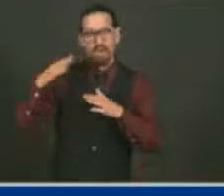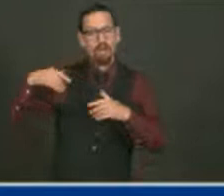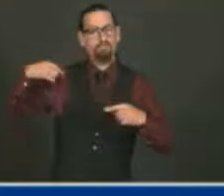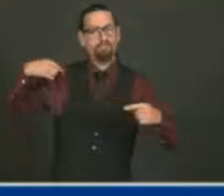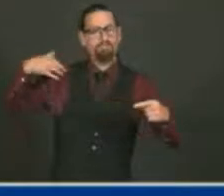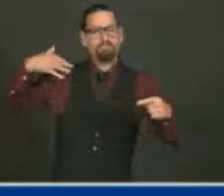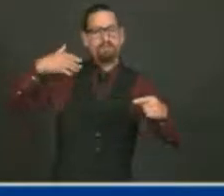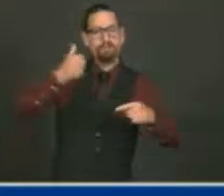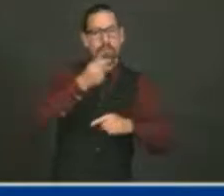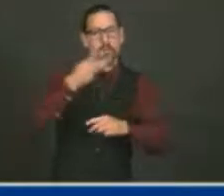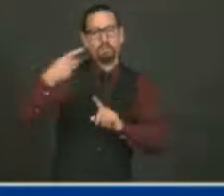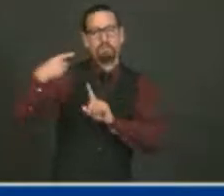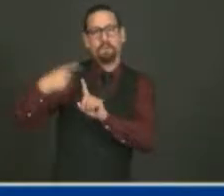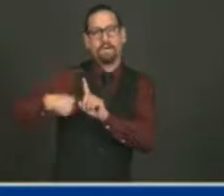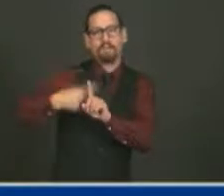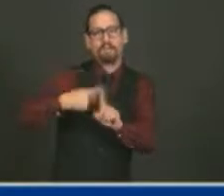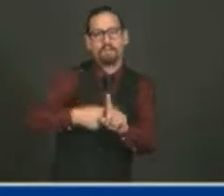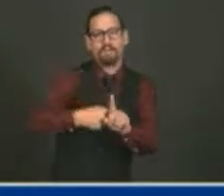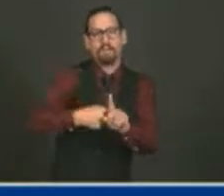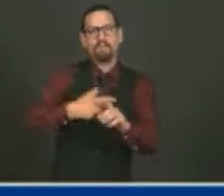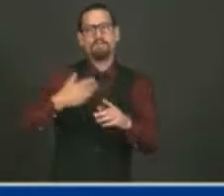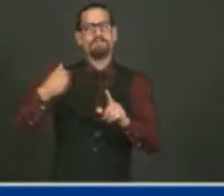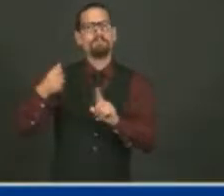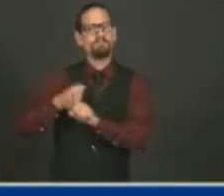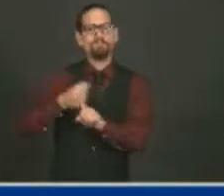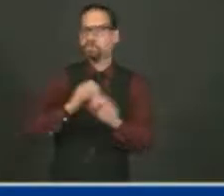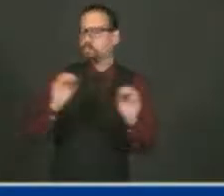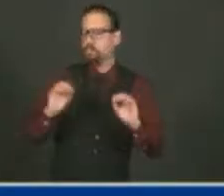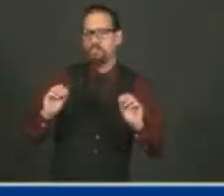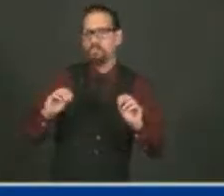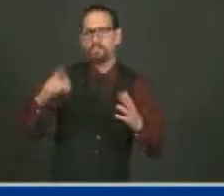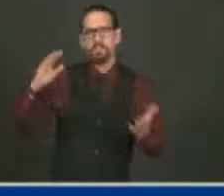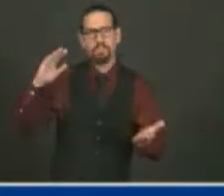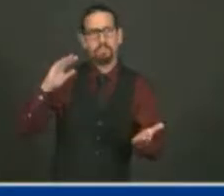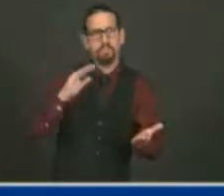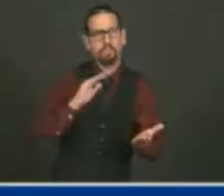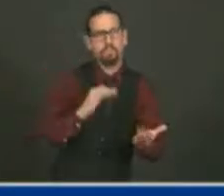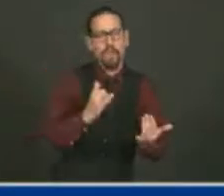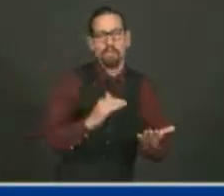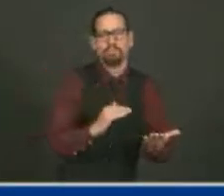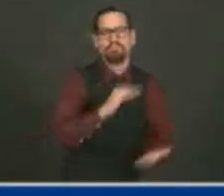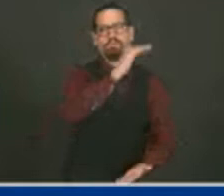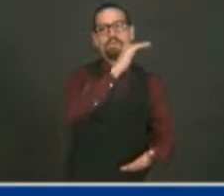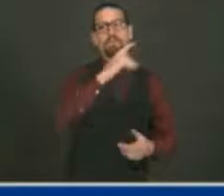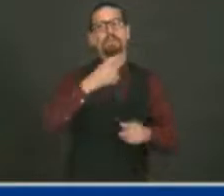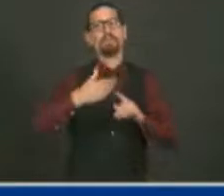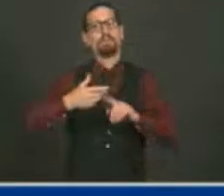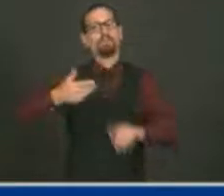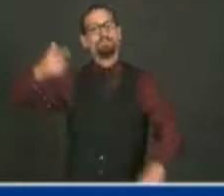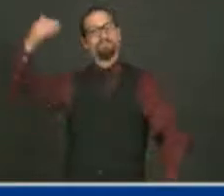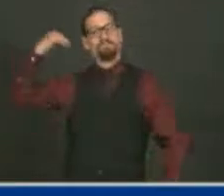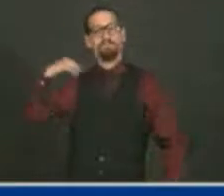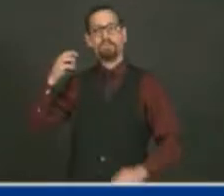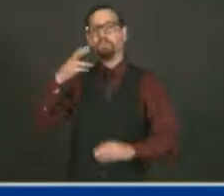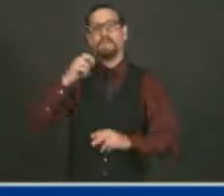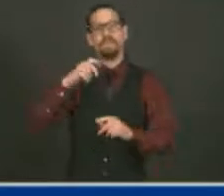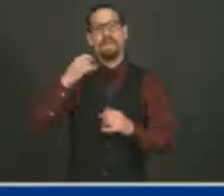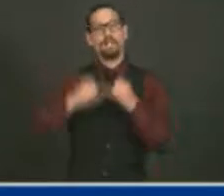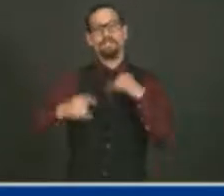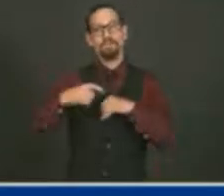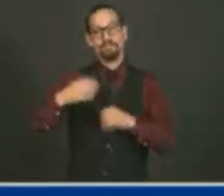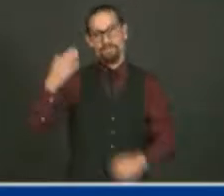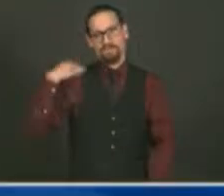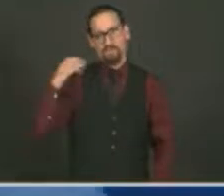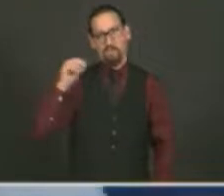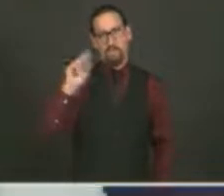last time we had a percent positive of 2.7% was August 3rd. And if you recall,